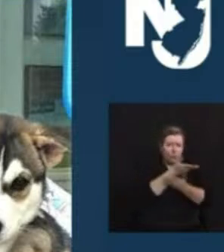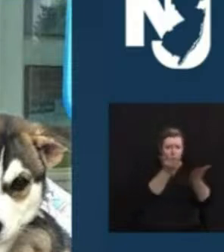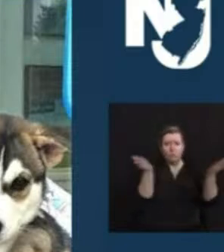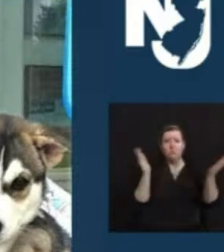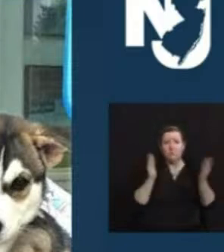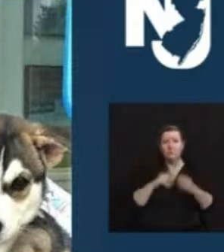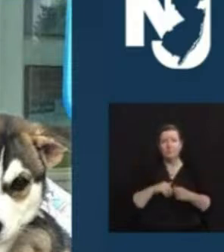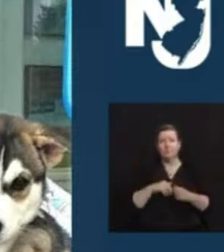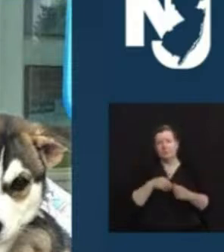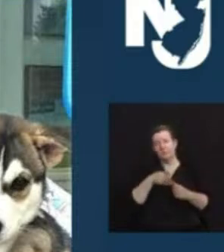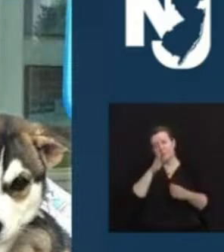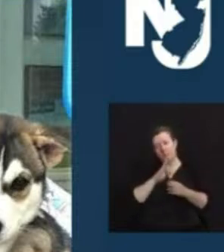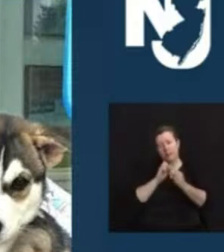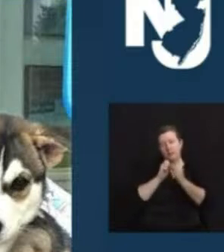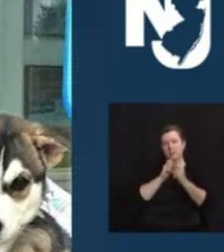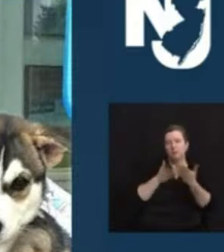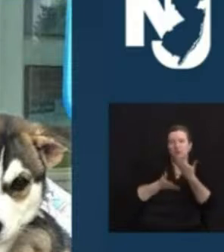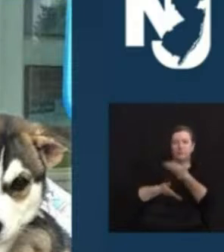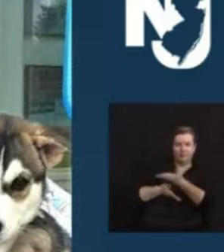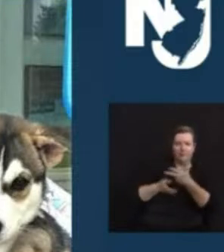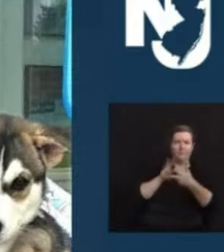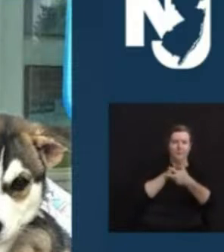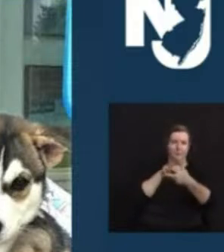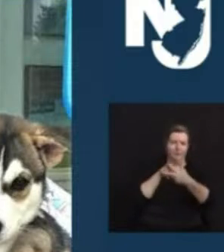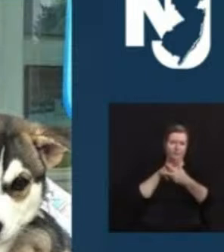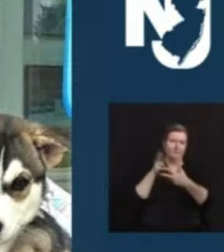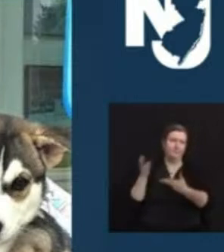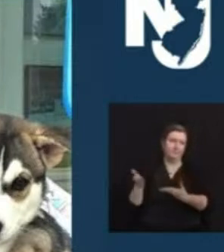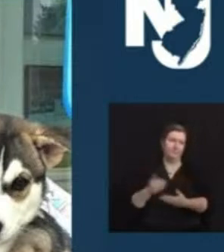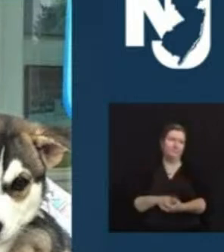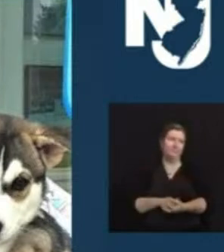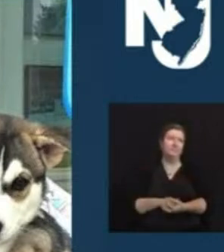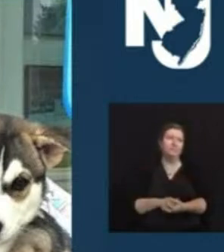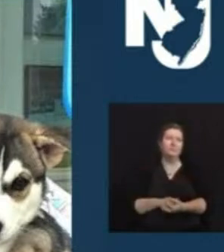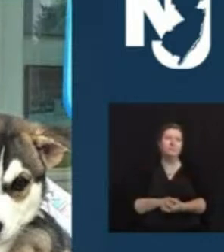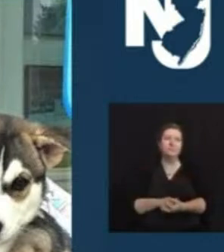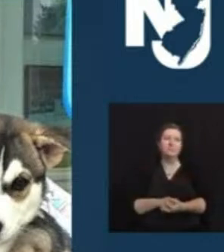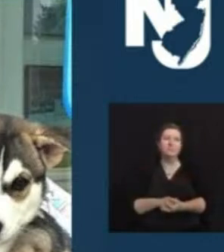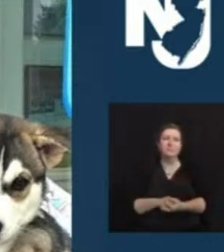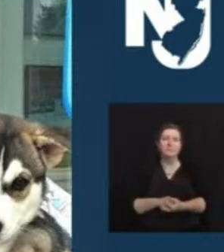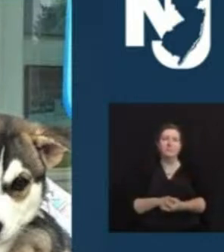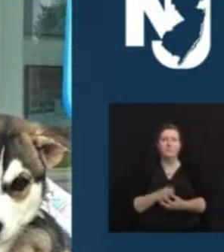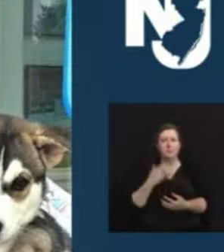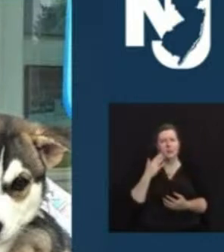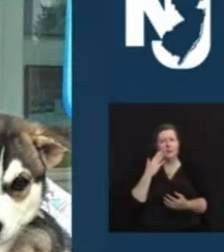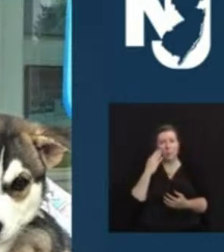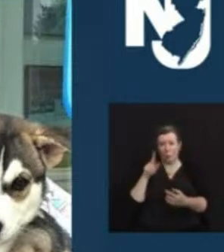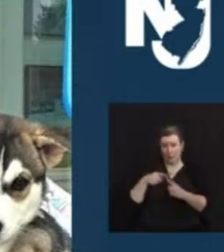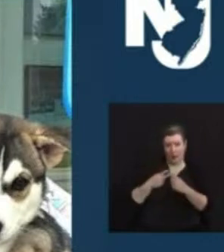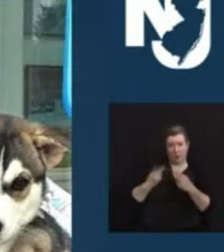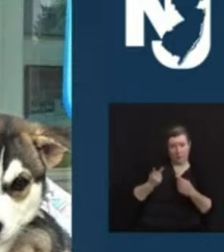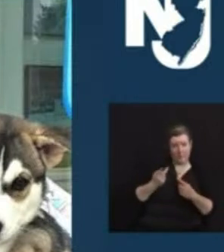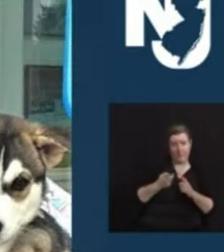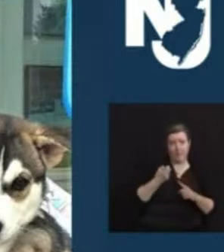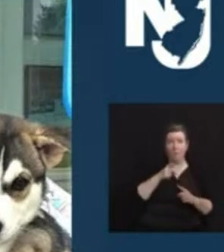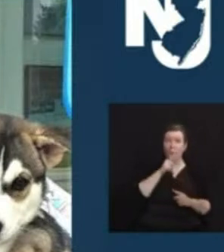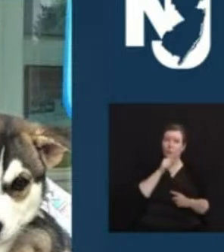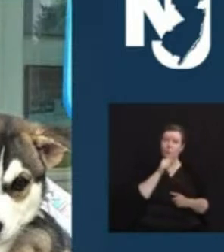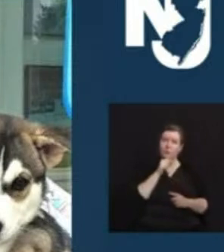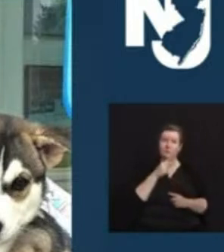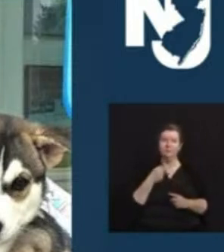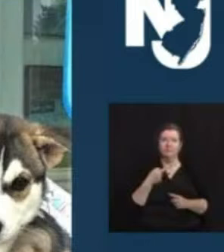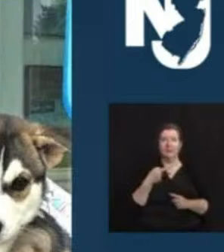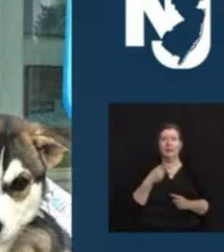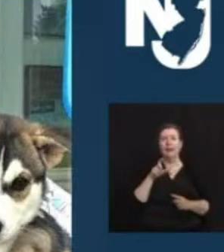with this just for a second. We heard about Carolyn and Penny from Glen Rock Mayor